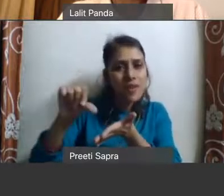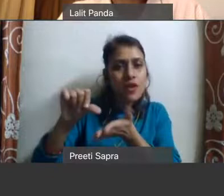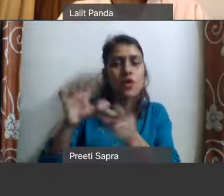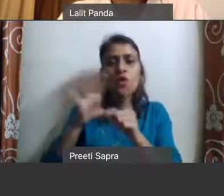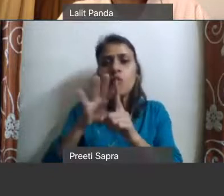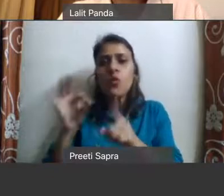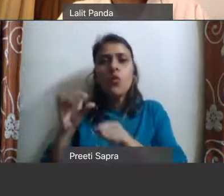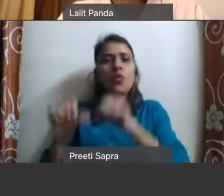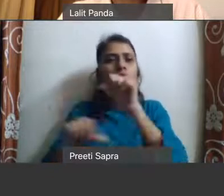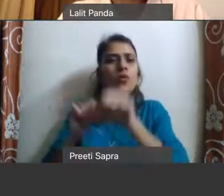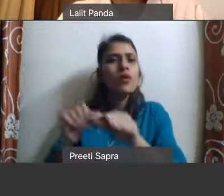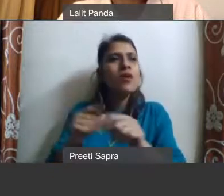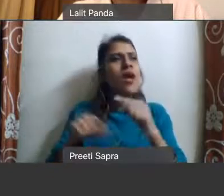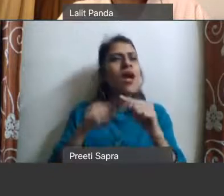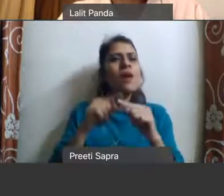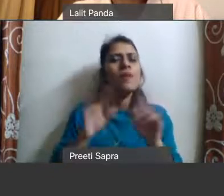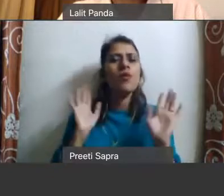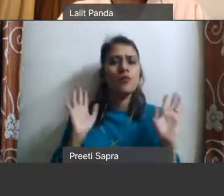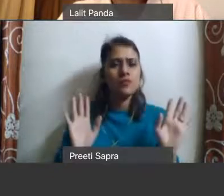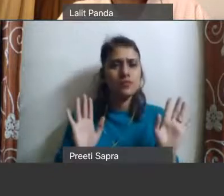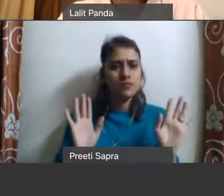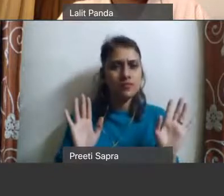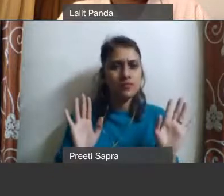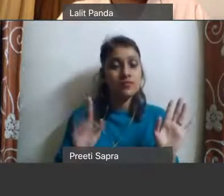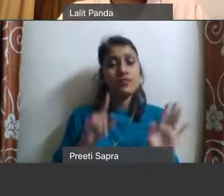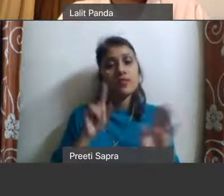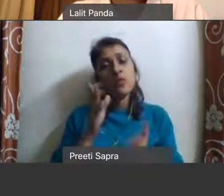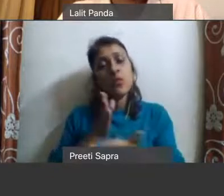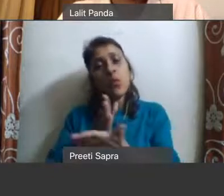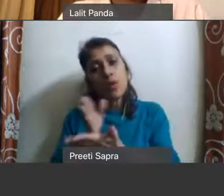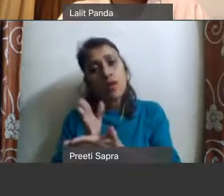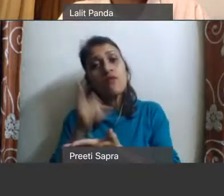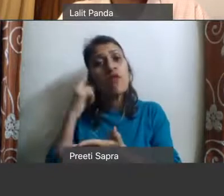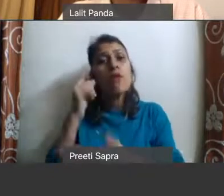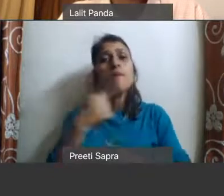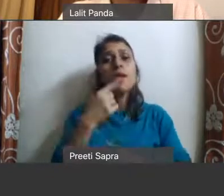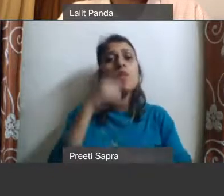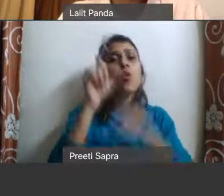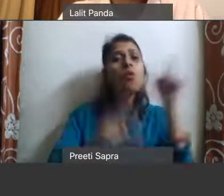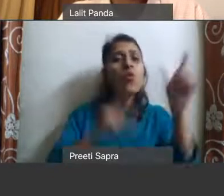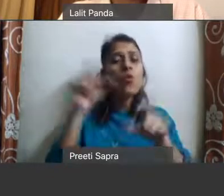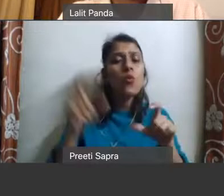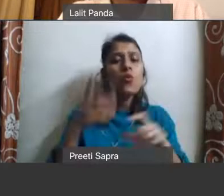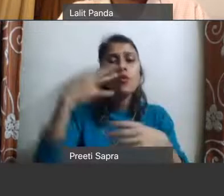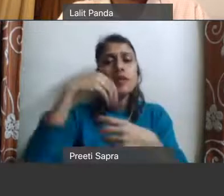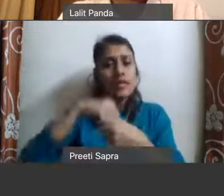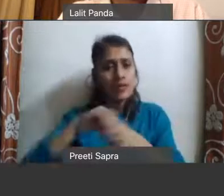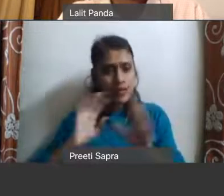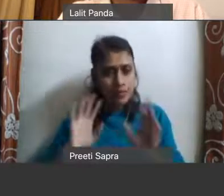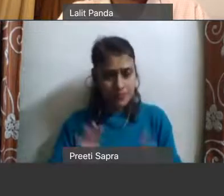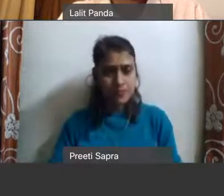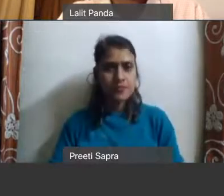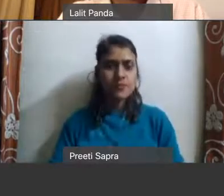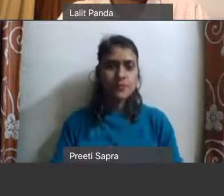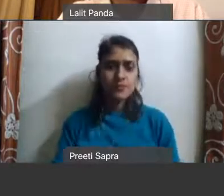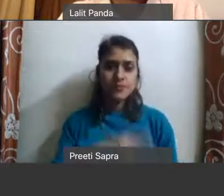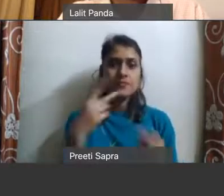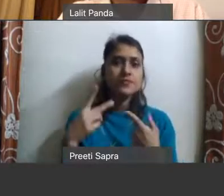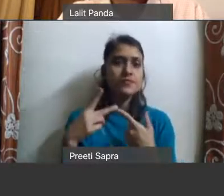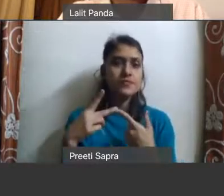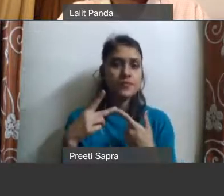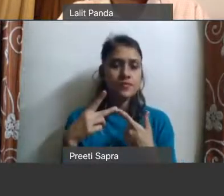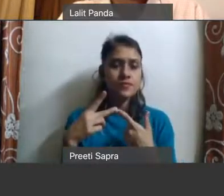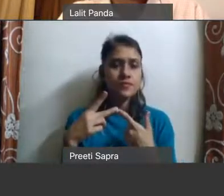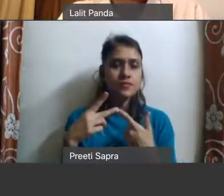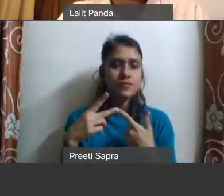either discriminate in an invidious sort of manner against people who are also persecuted within that meaning, or second, does not